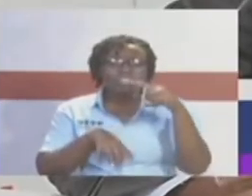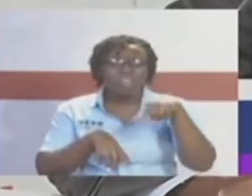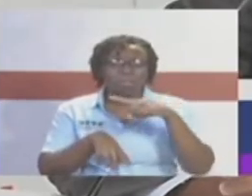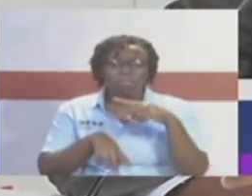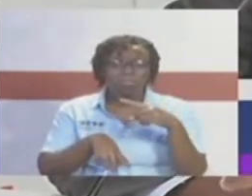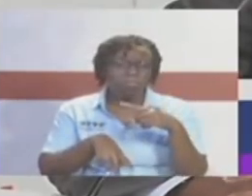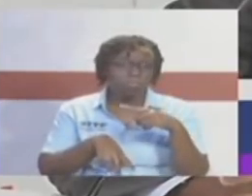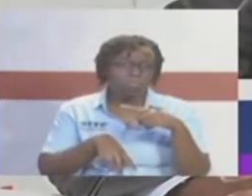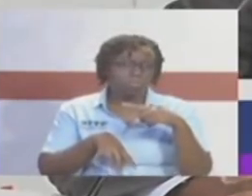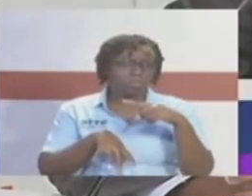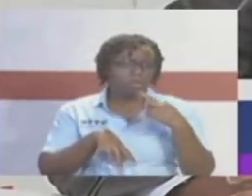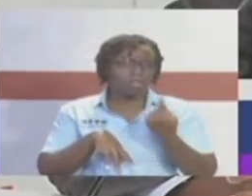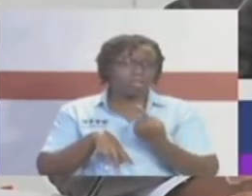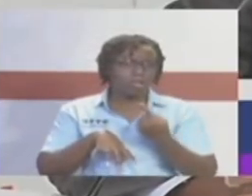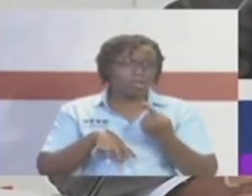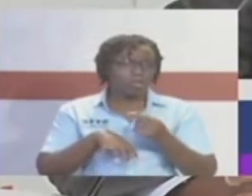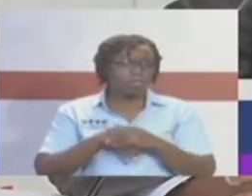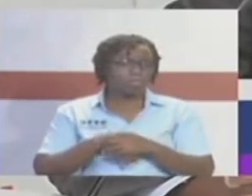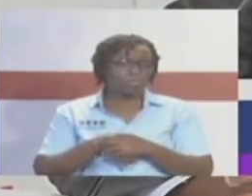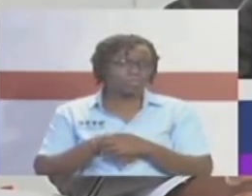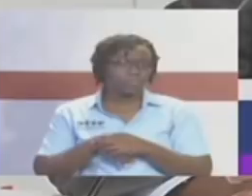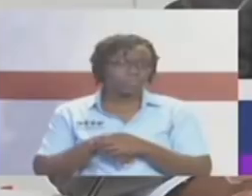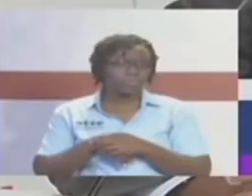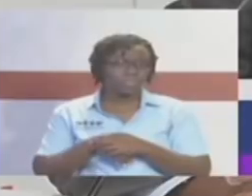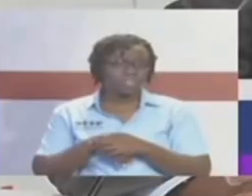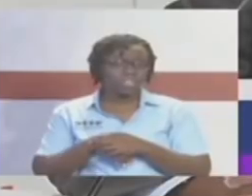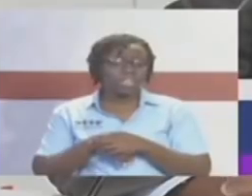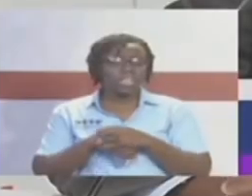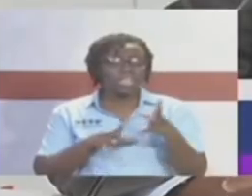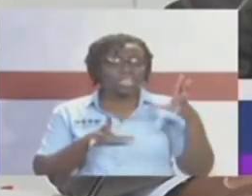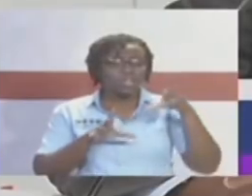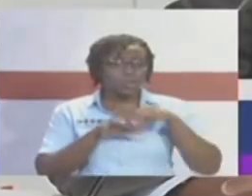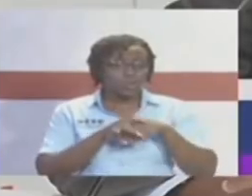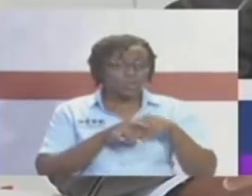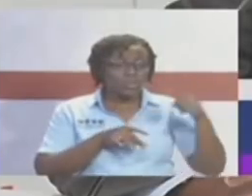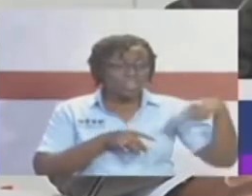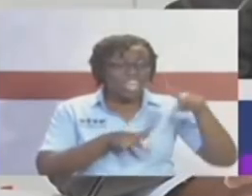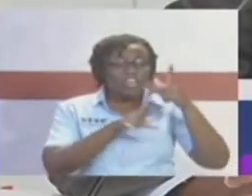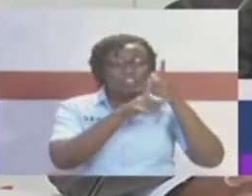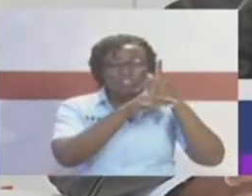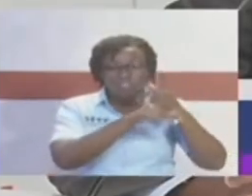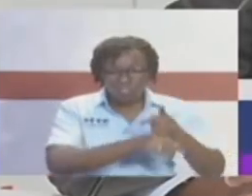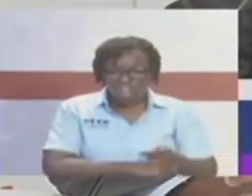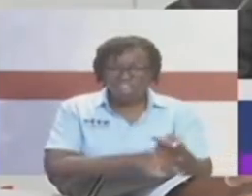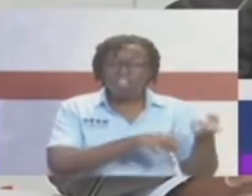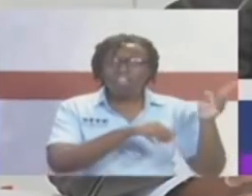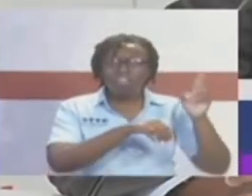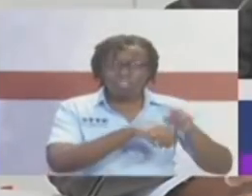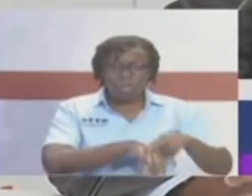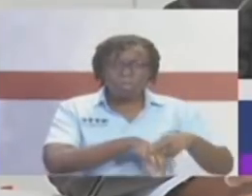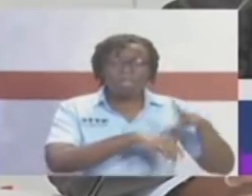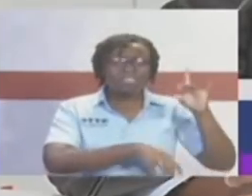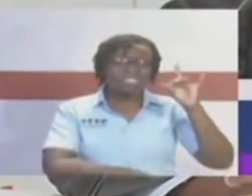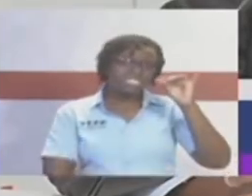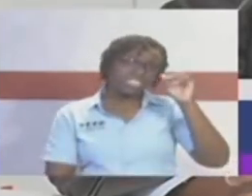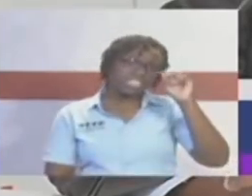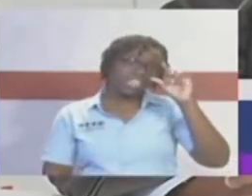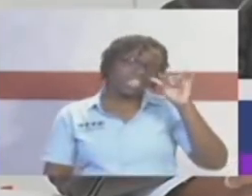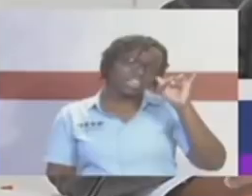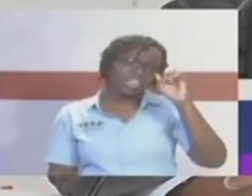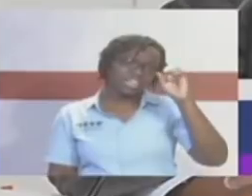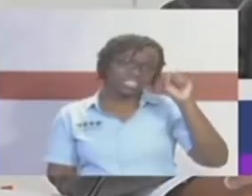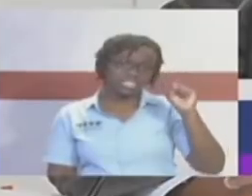CRRT. This does not include that. The majority of these patients are our regular dialysis patients. And